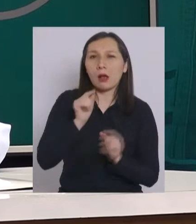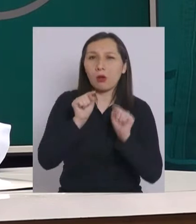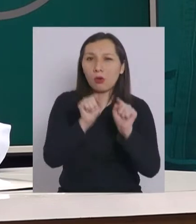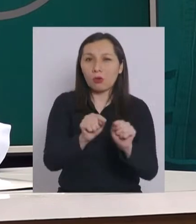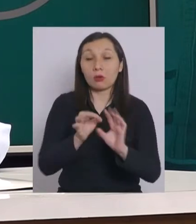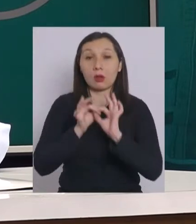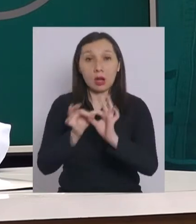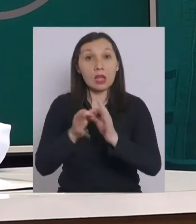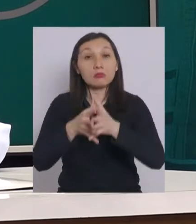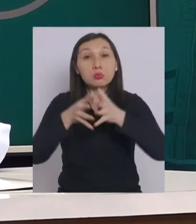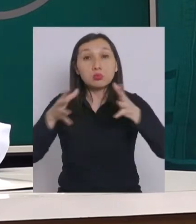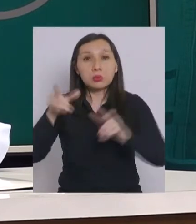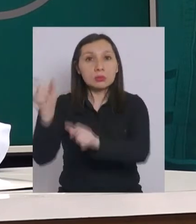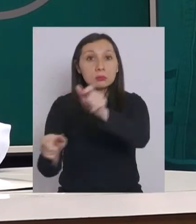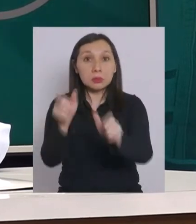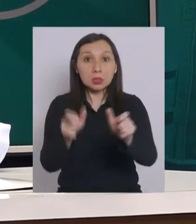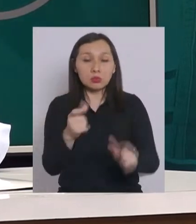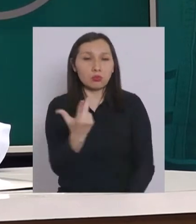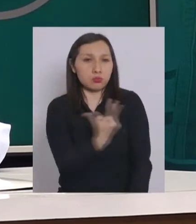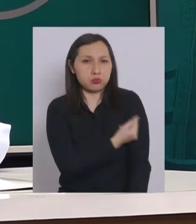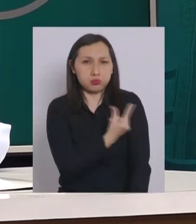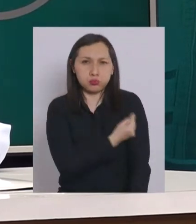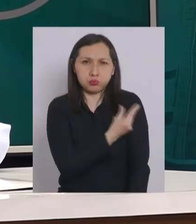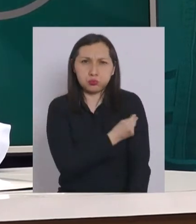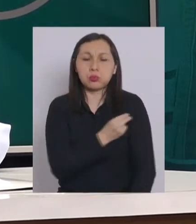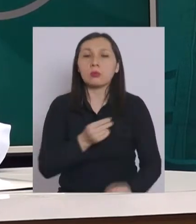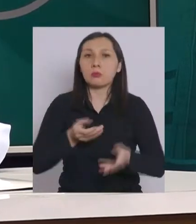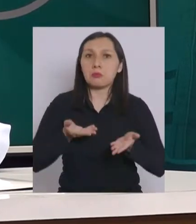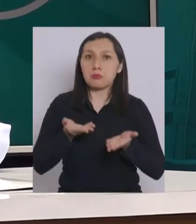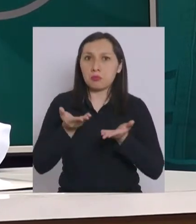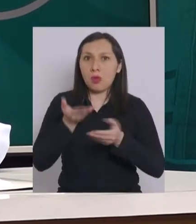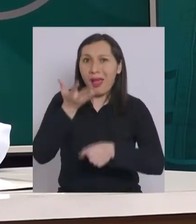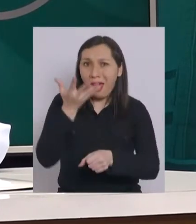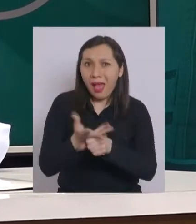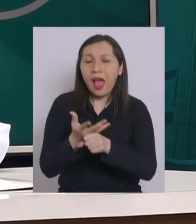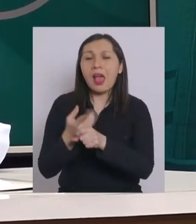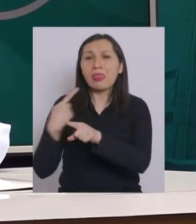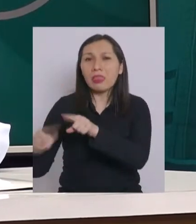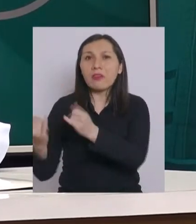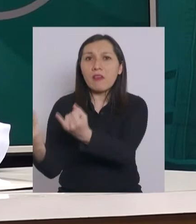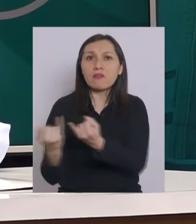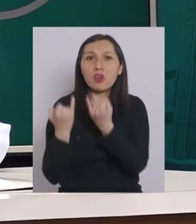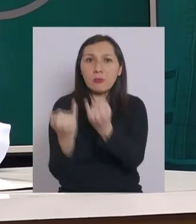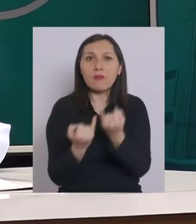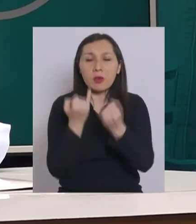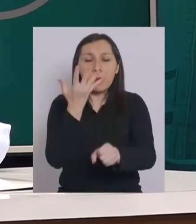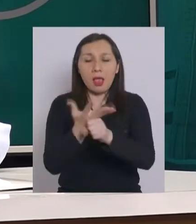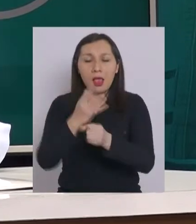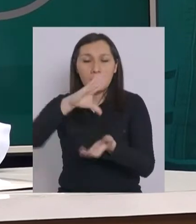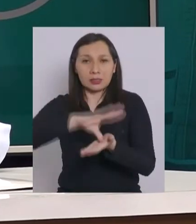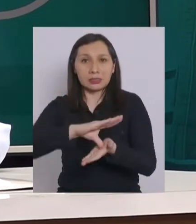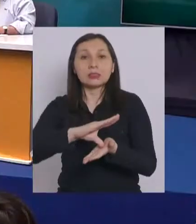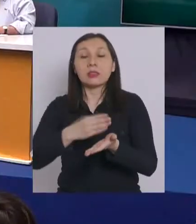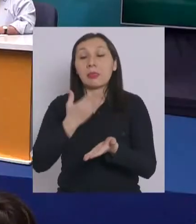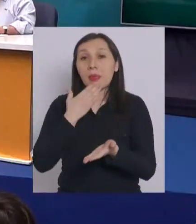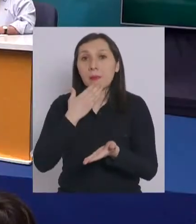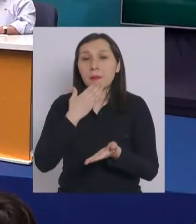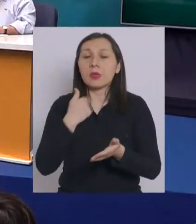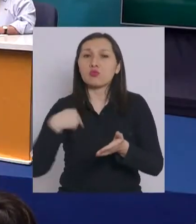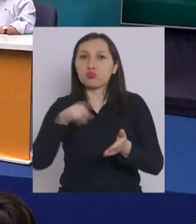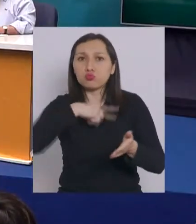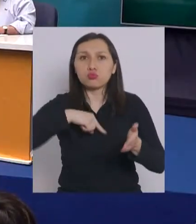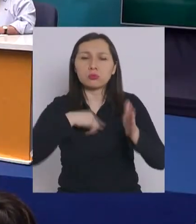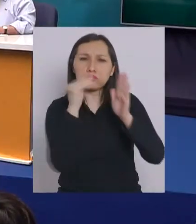support the decision-making. And thanks to the great number of people vaccinated and to the sources